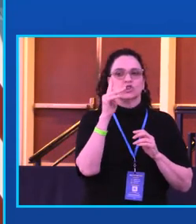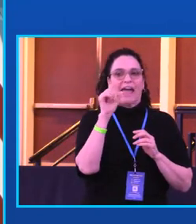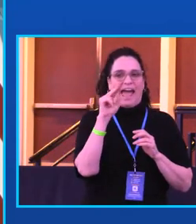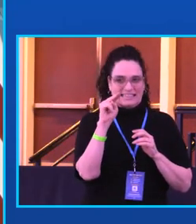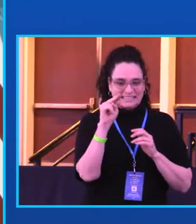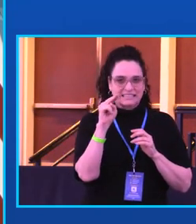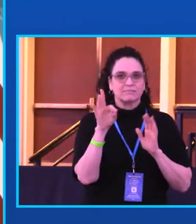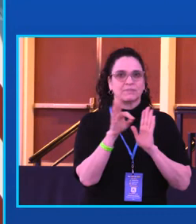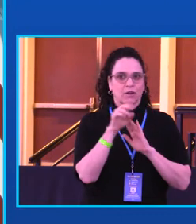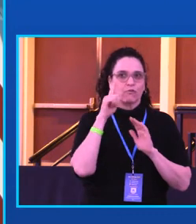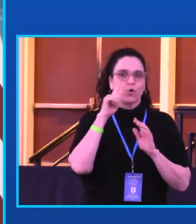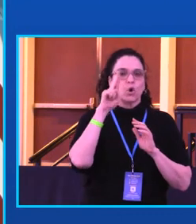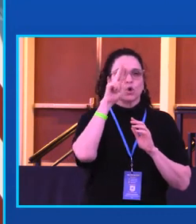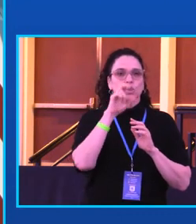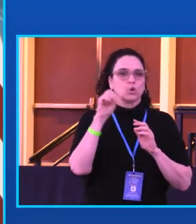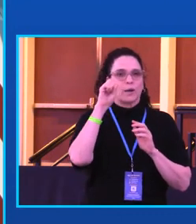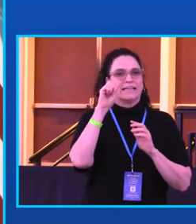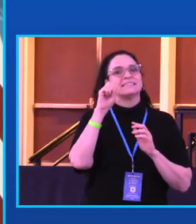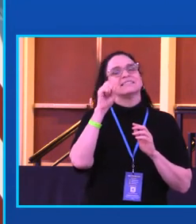States Supreme Court.